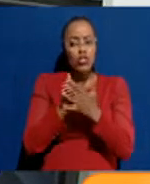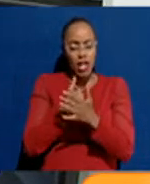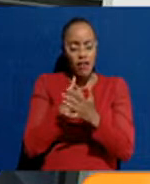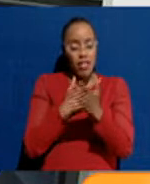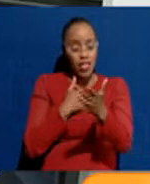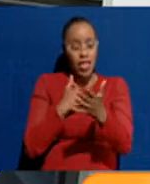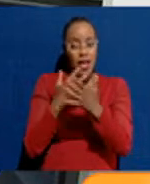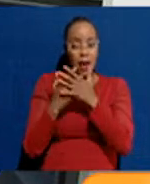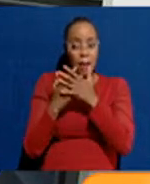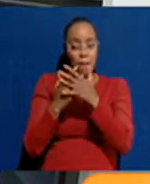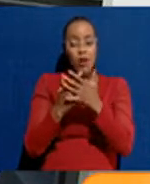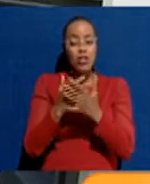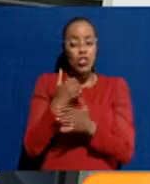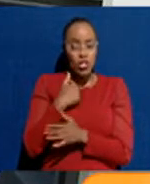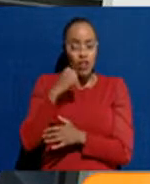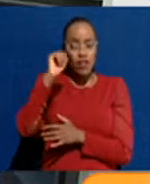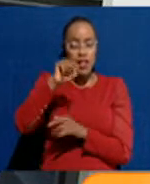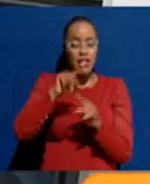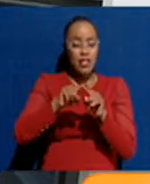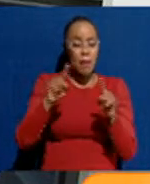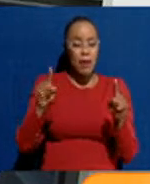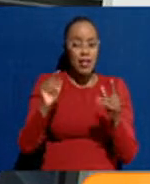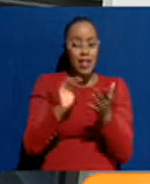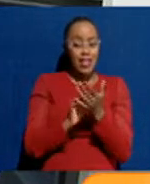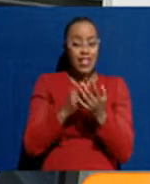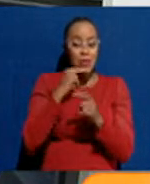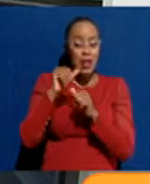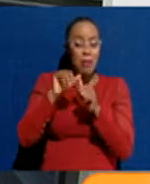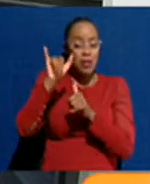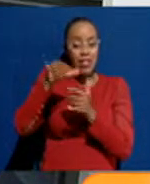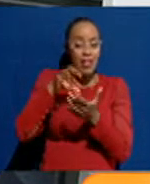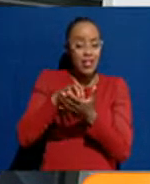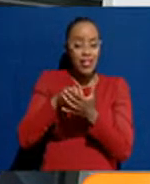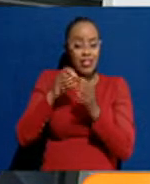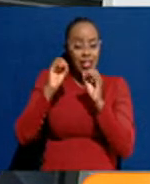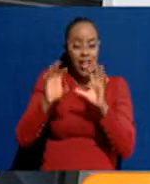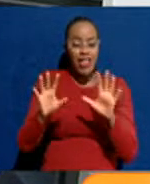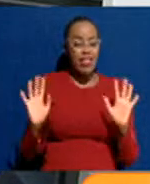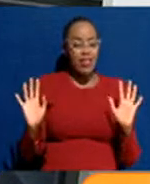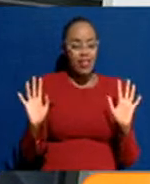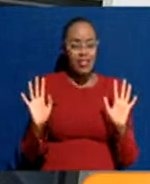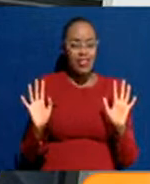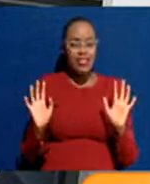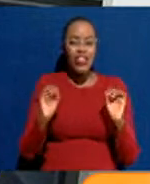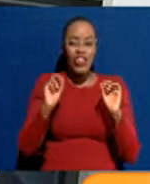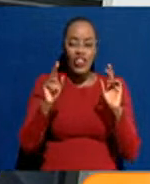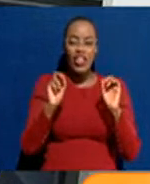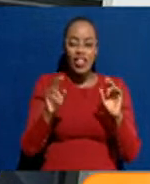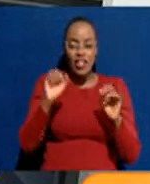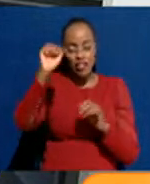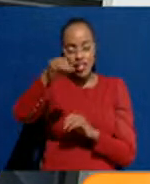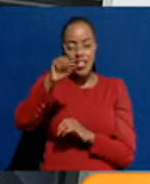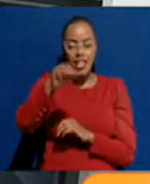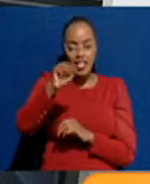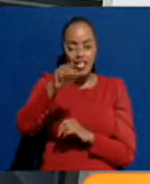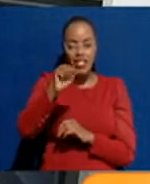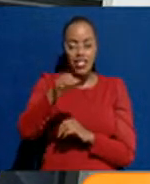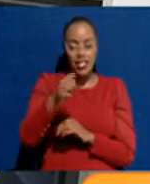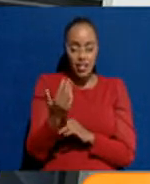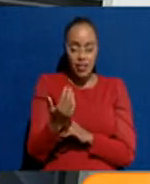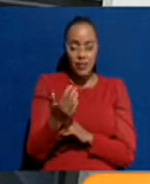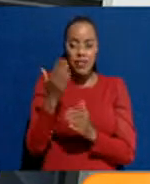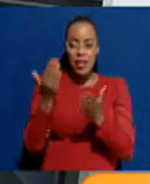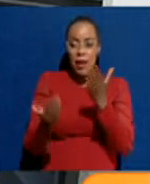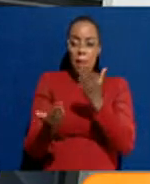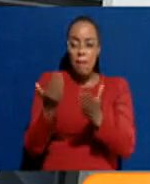prosecution. It's in public domain. But again, let me not talk about the identity of the individual. Okay. Yes. All right. But yes, like maybe